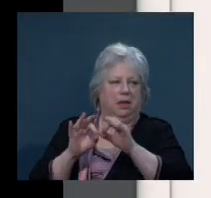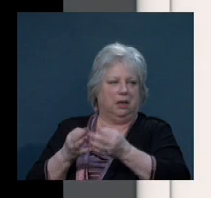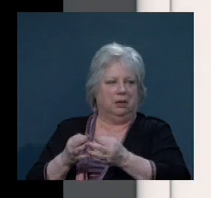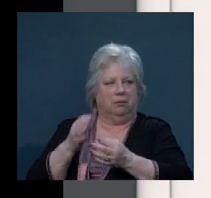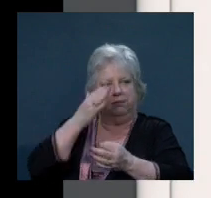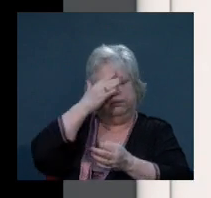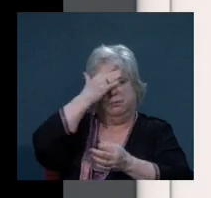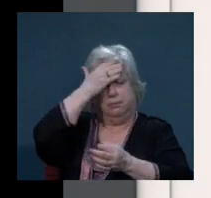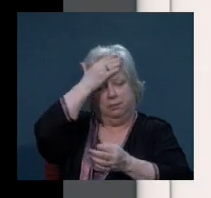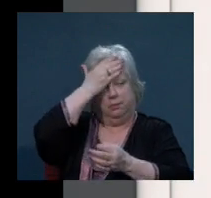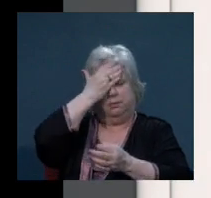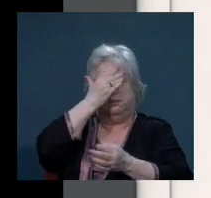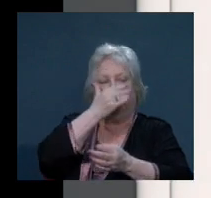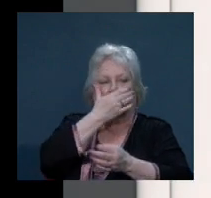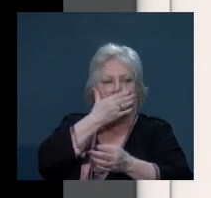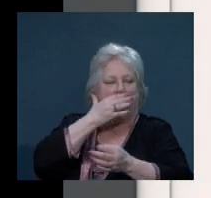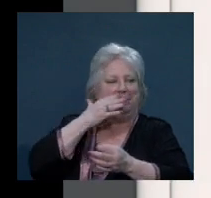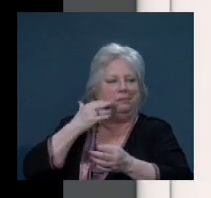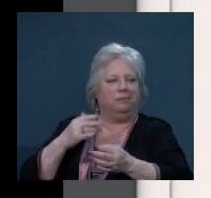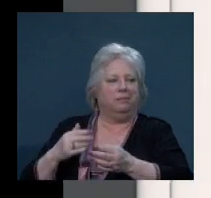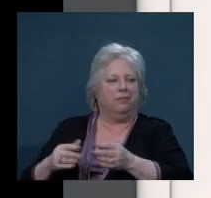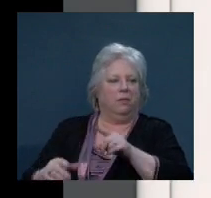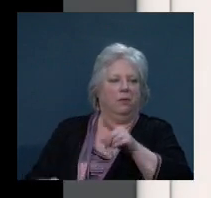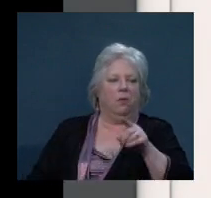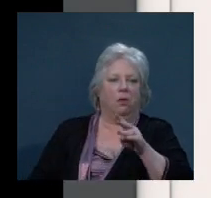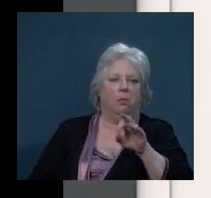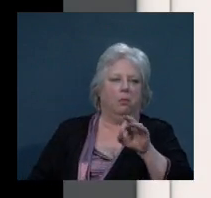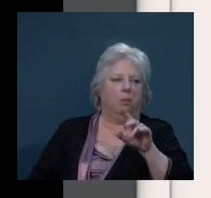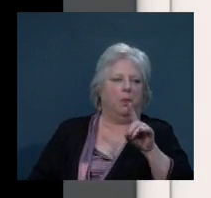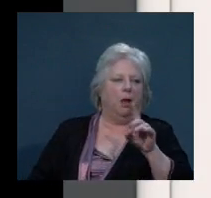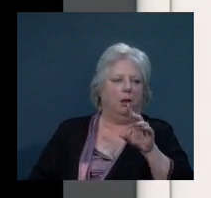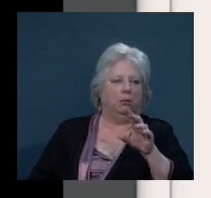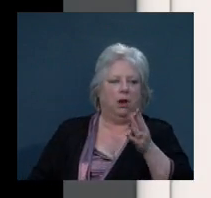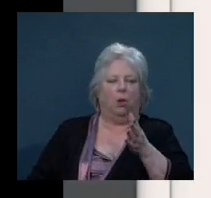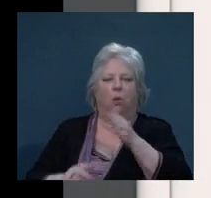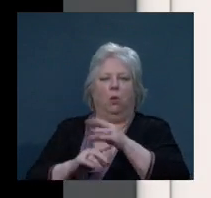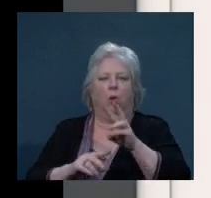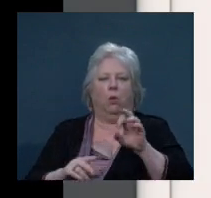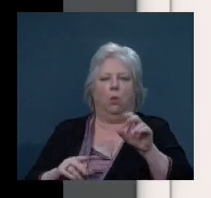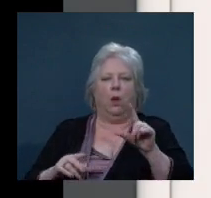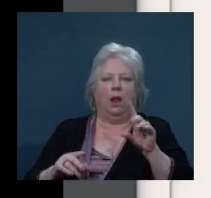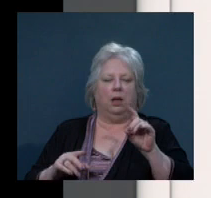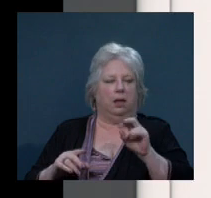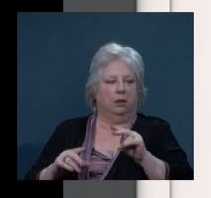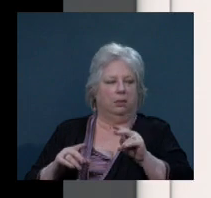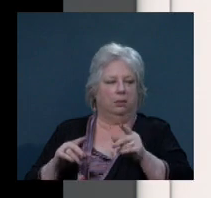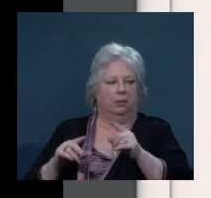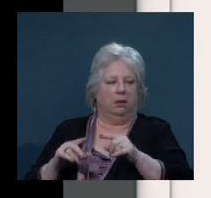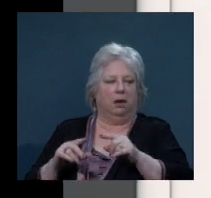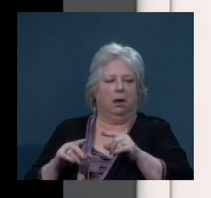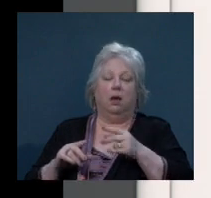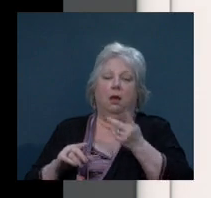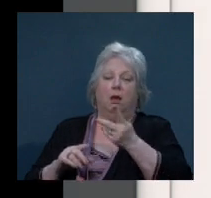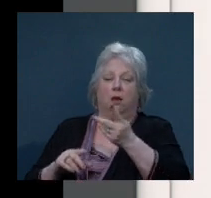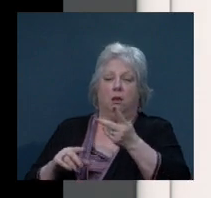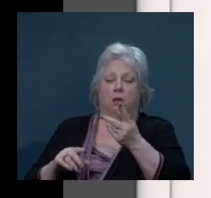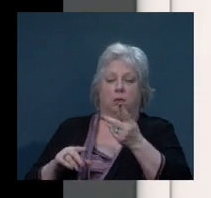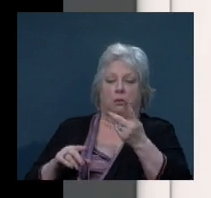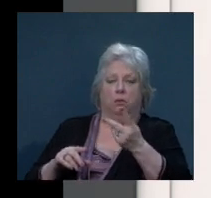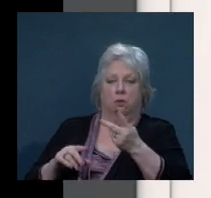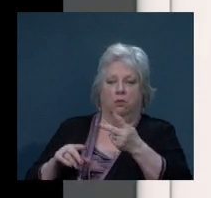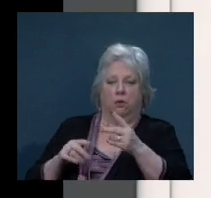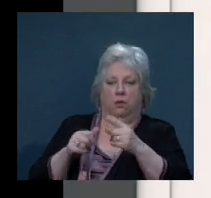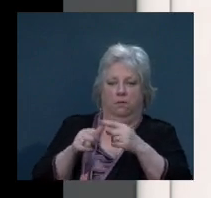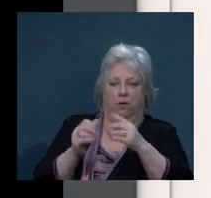46. Go over to Weldon. Sorry. Go over to Weldon. So those 2, the